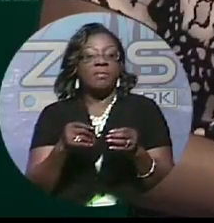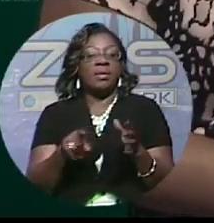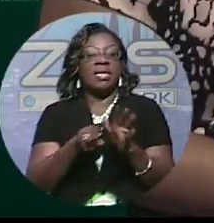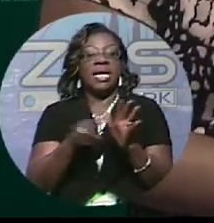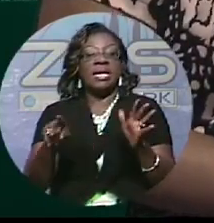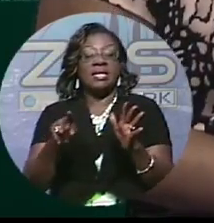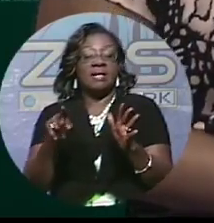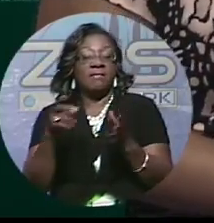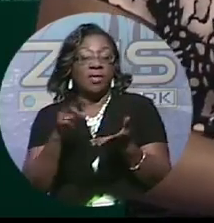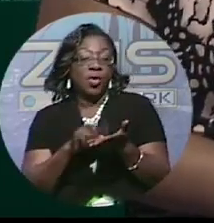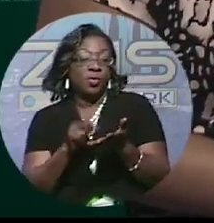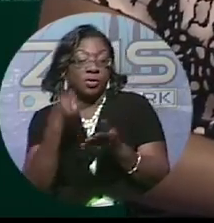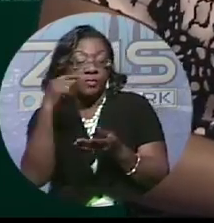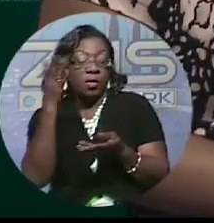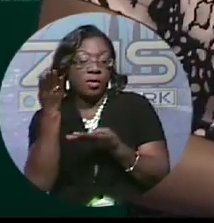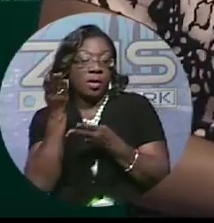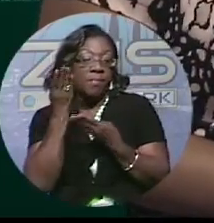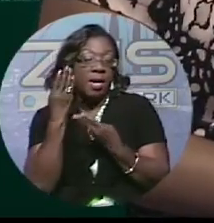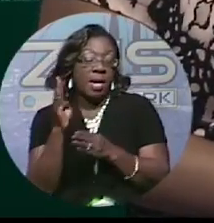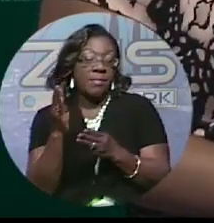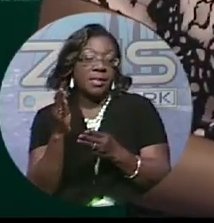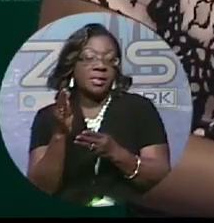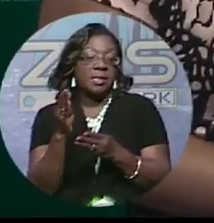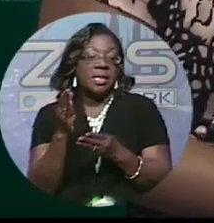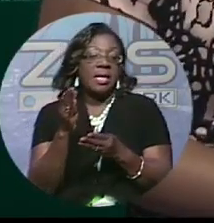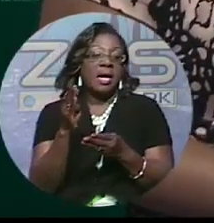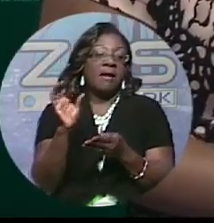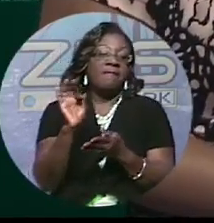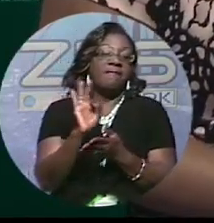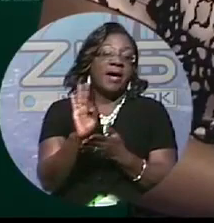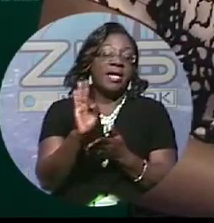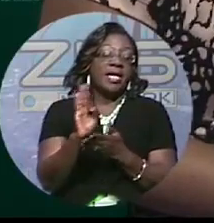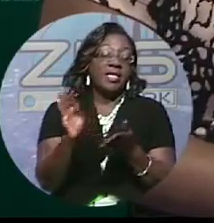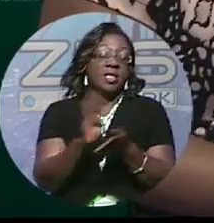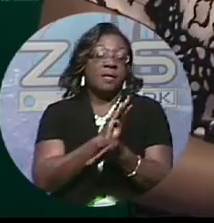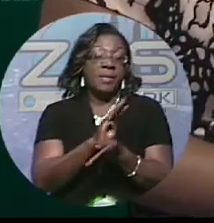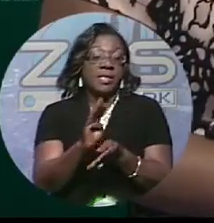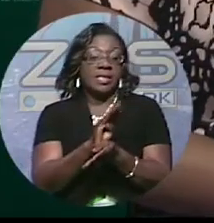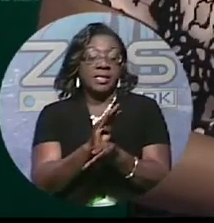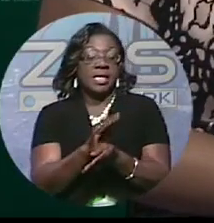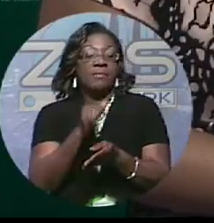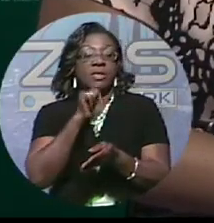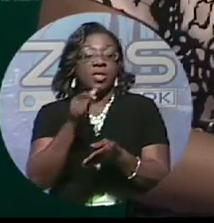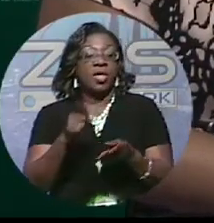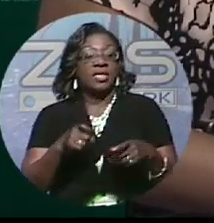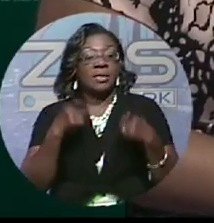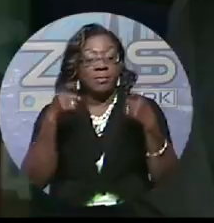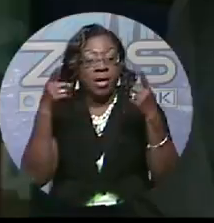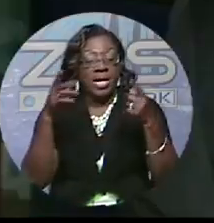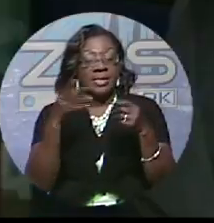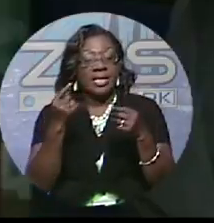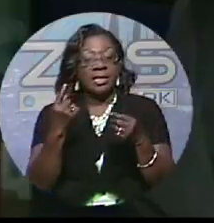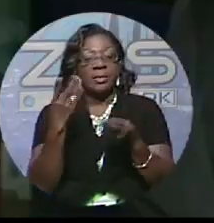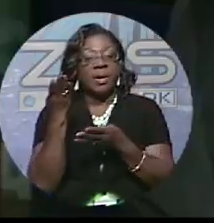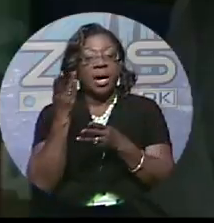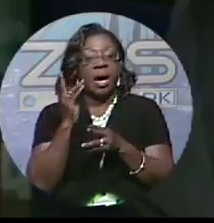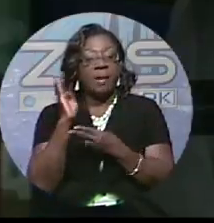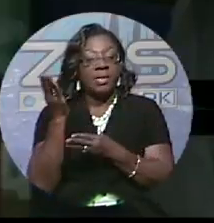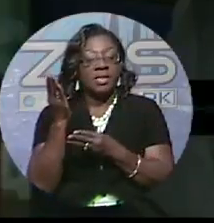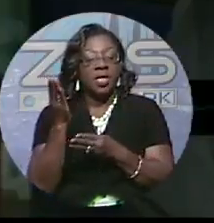implications for the Bahamas. He said that as a financial hub, it was no surprise that the Bahamas was named. The